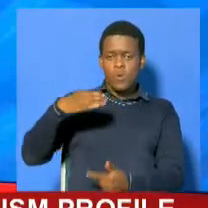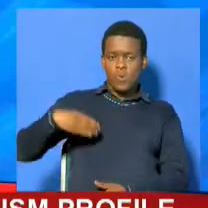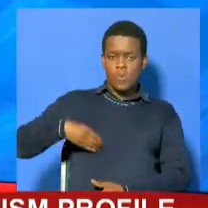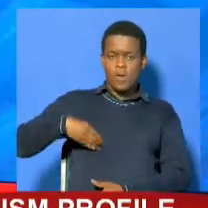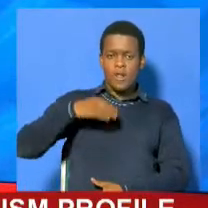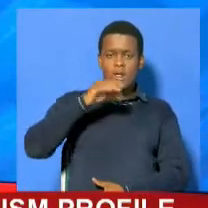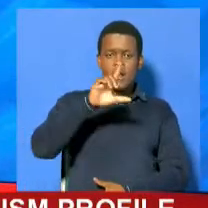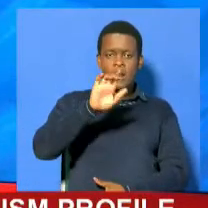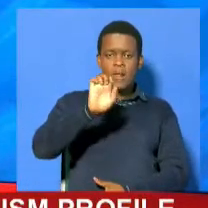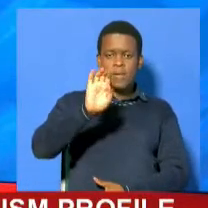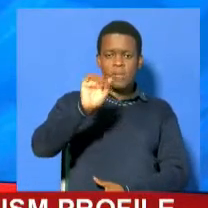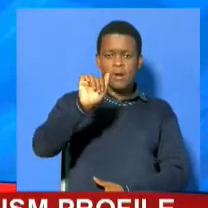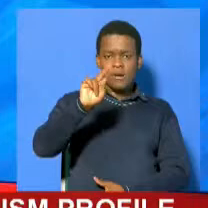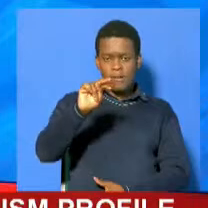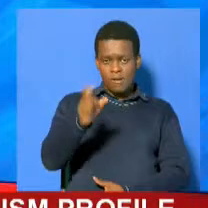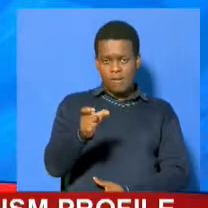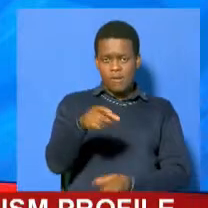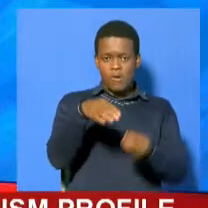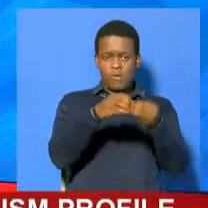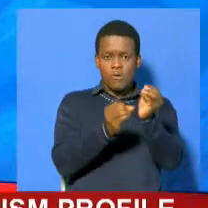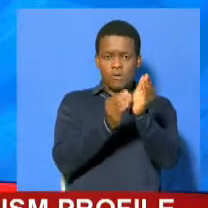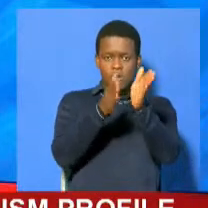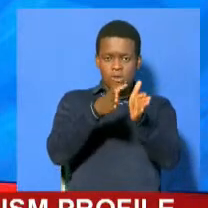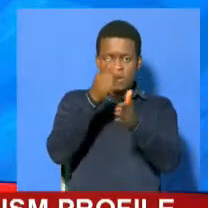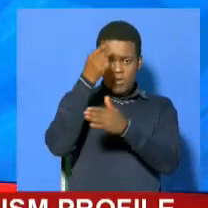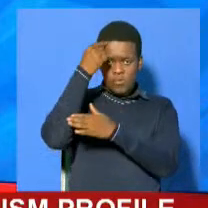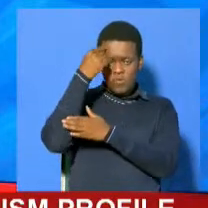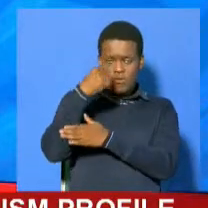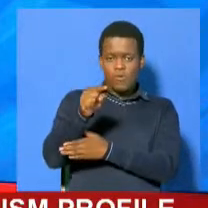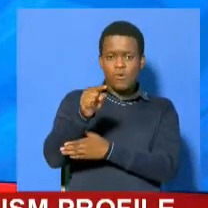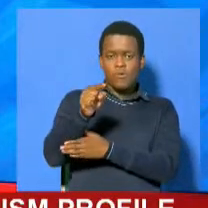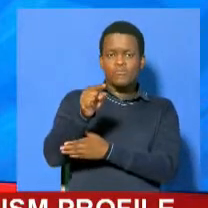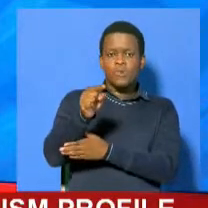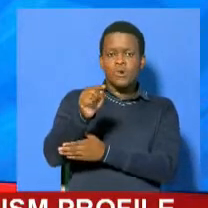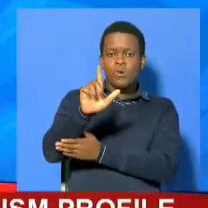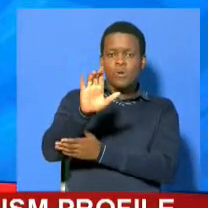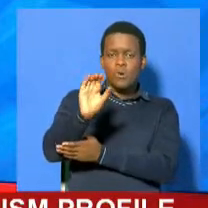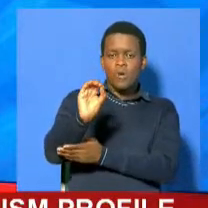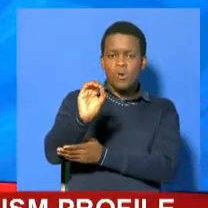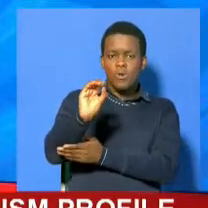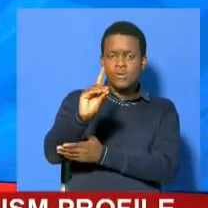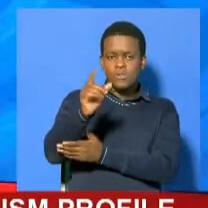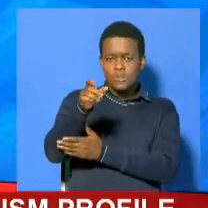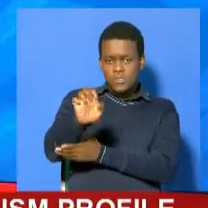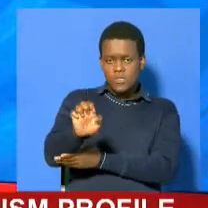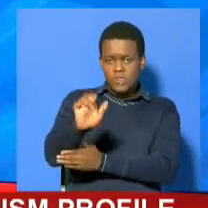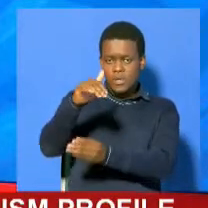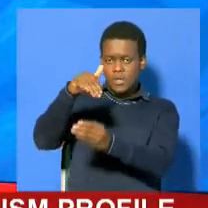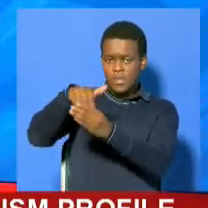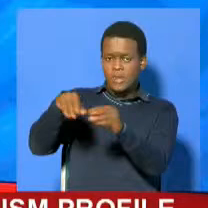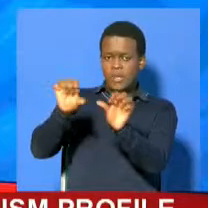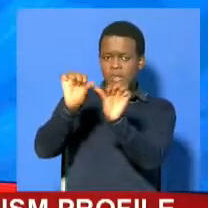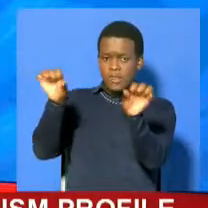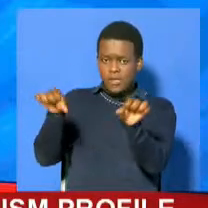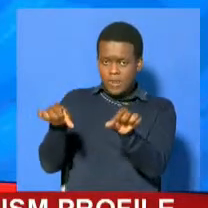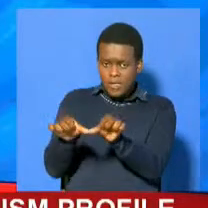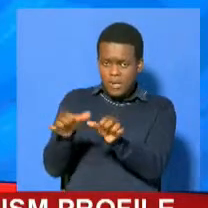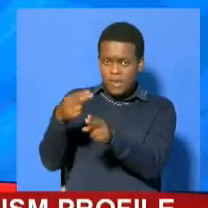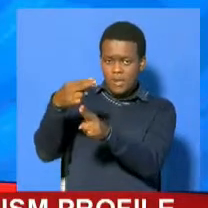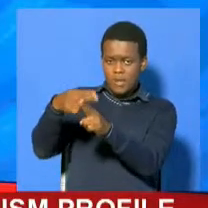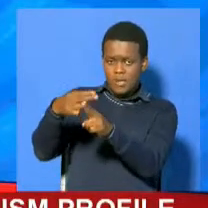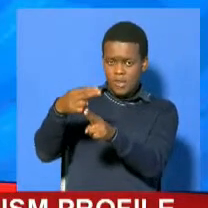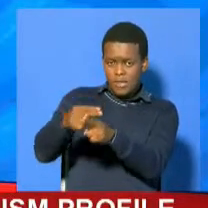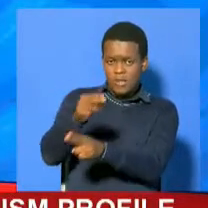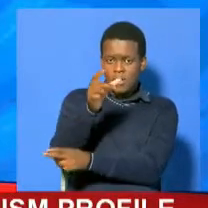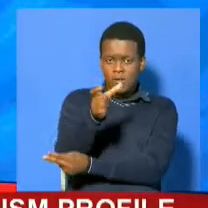a general manager of Planet Baobab Lodge in Gweta, is eager to excel in her new assignment